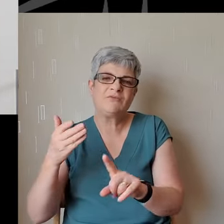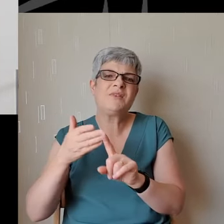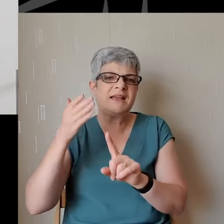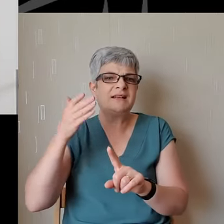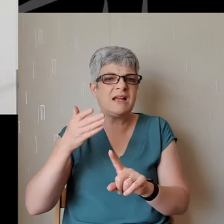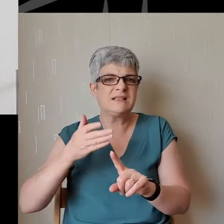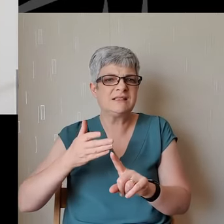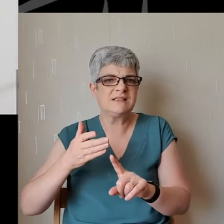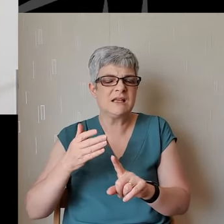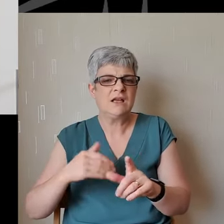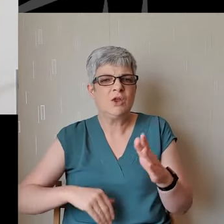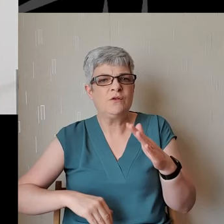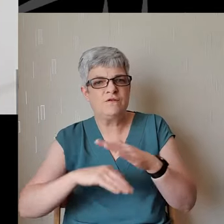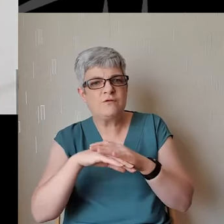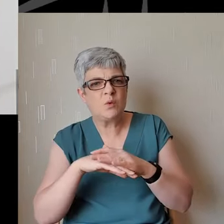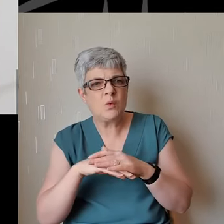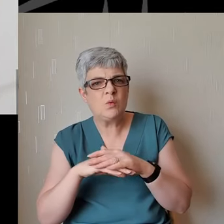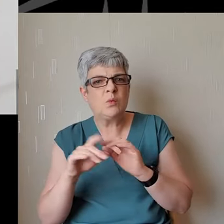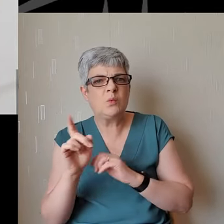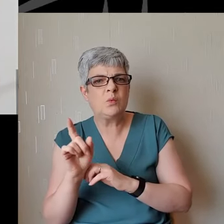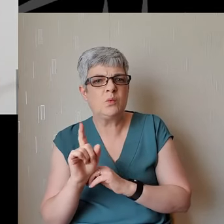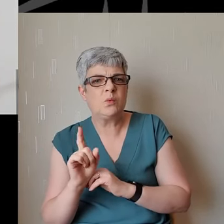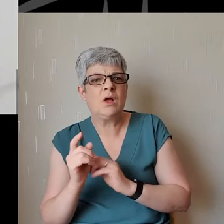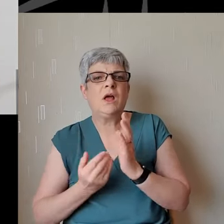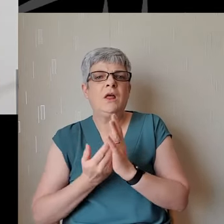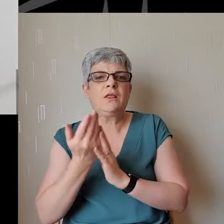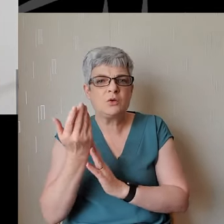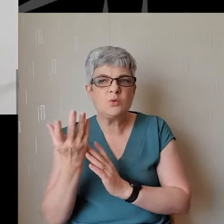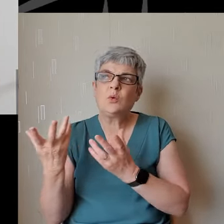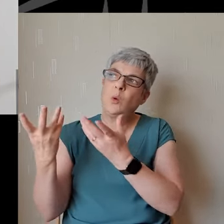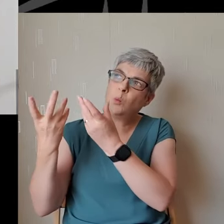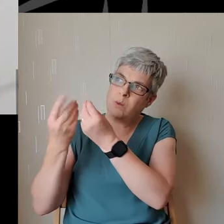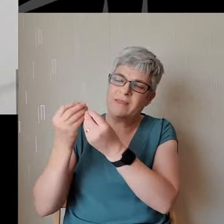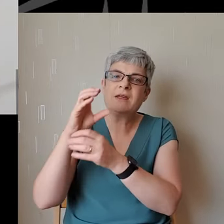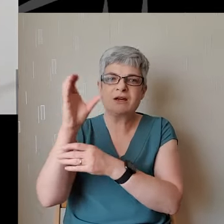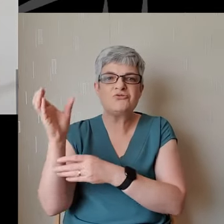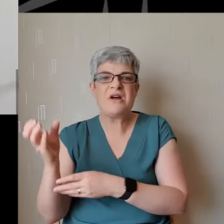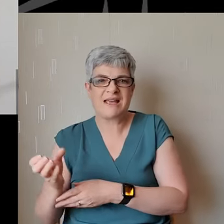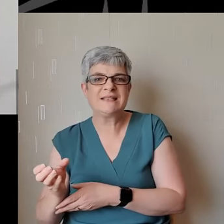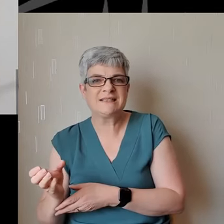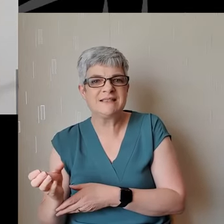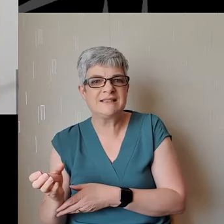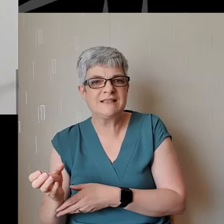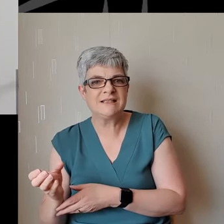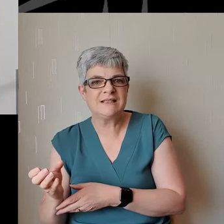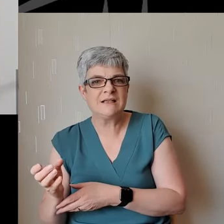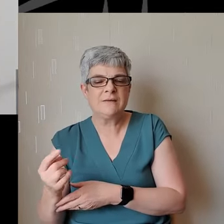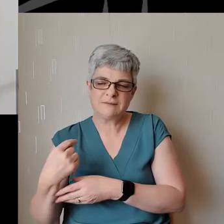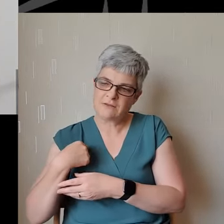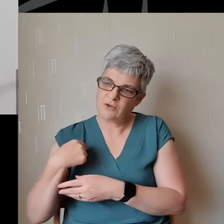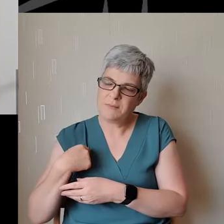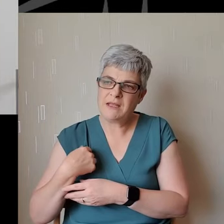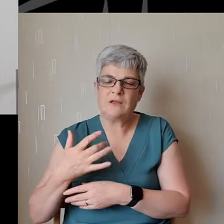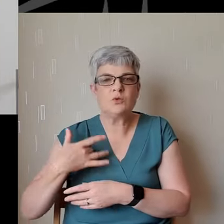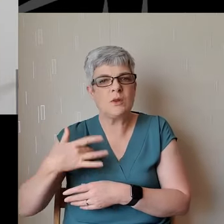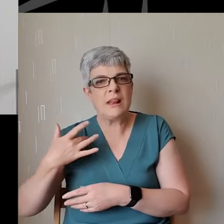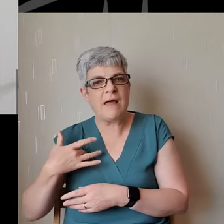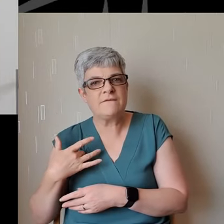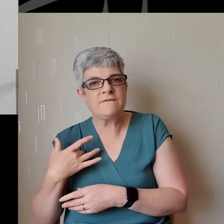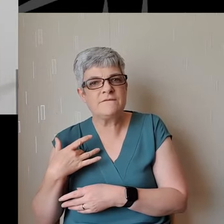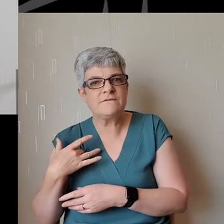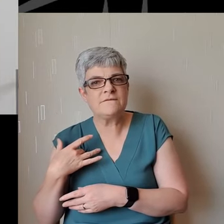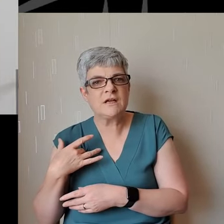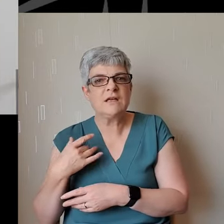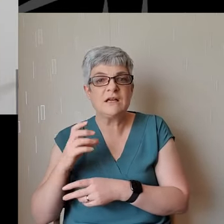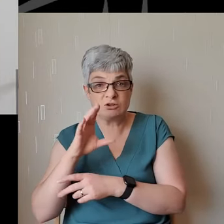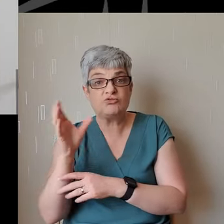his fulfillment will come through his being with Christ. For to me, to live is Christ and to die